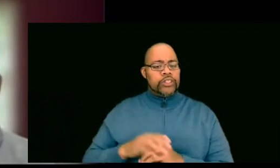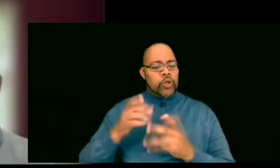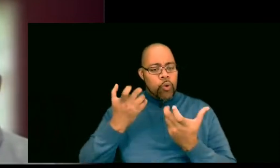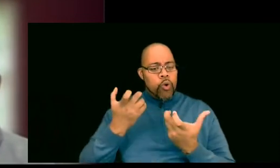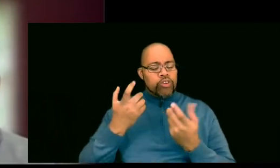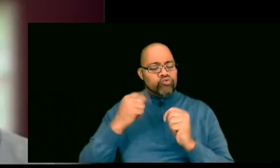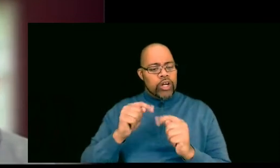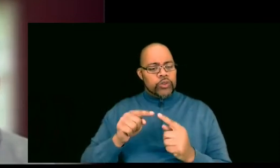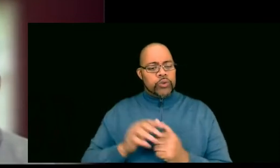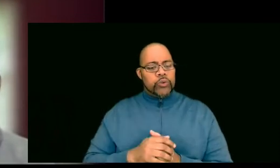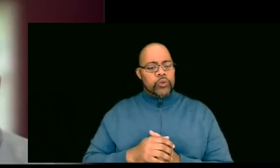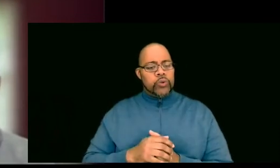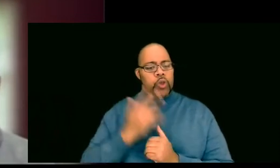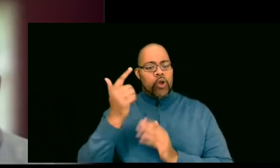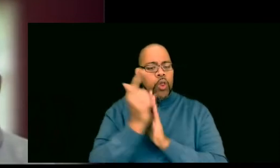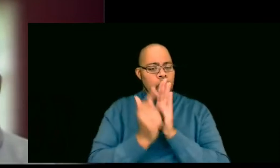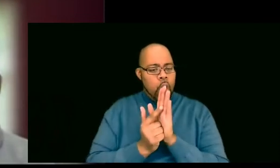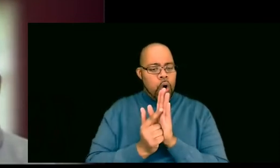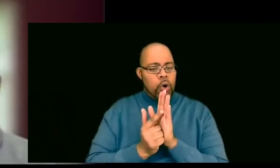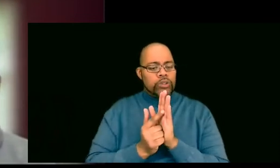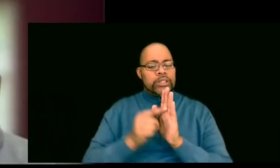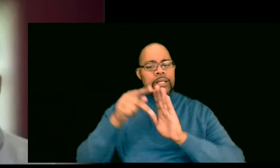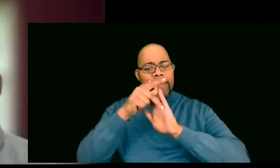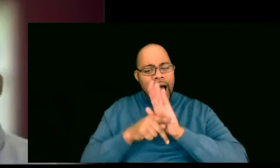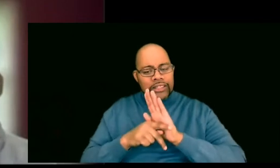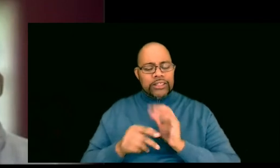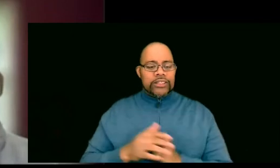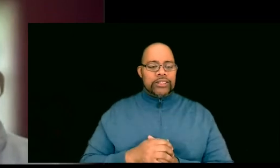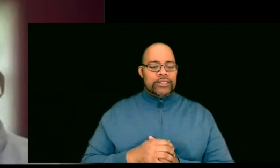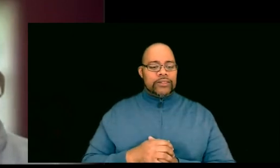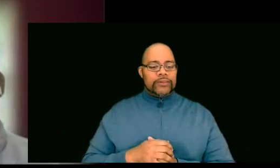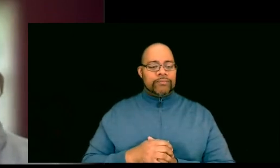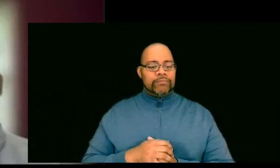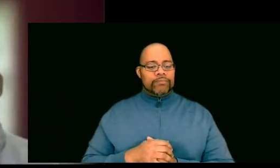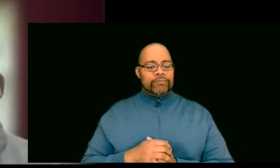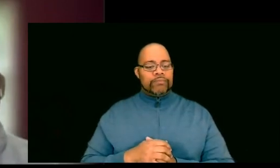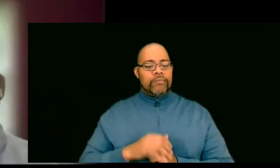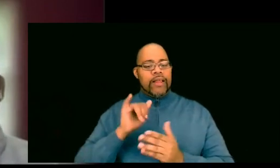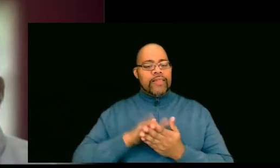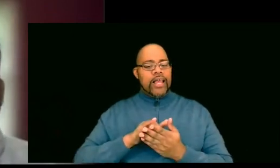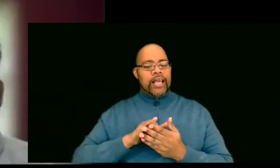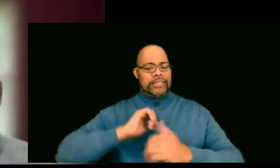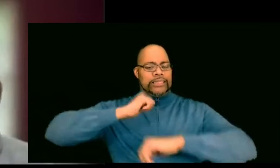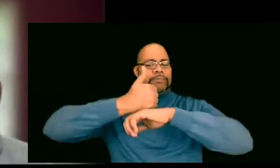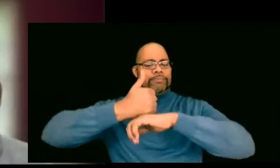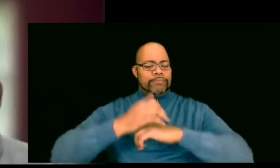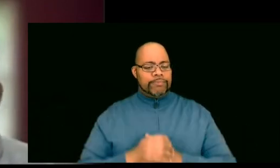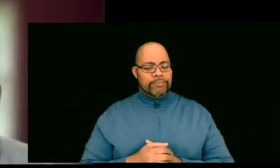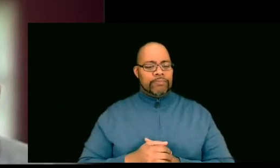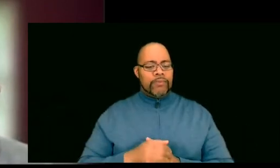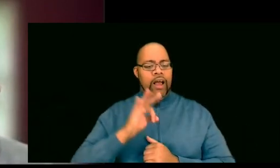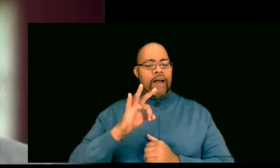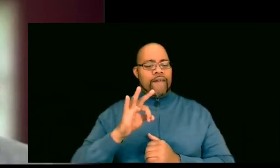doing that, you want to look at the laws, the policies, you know, the